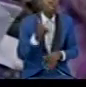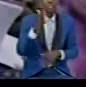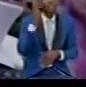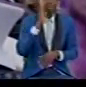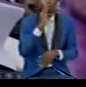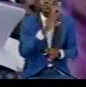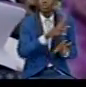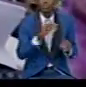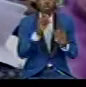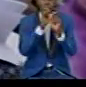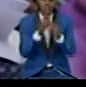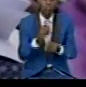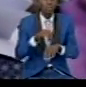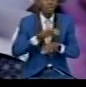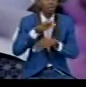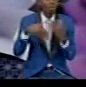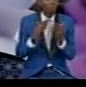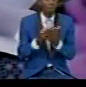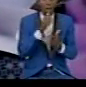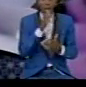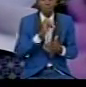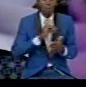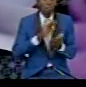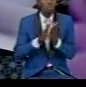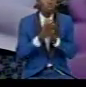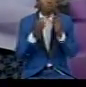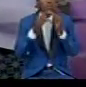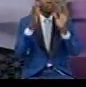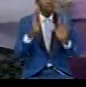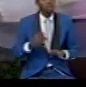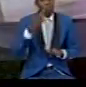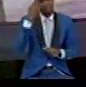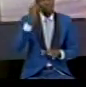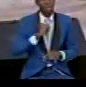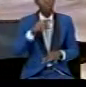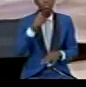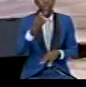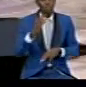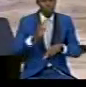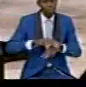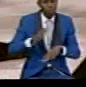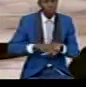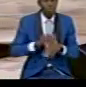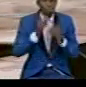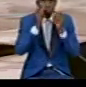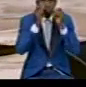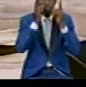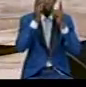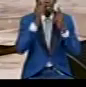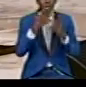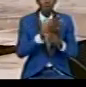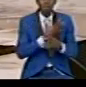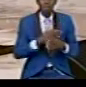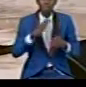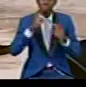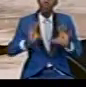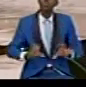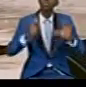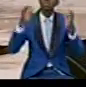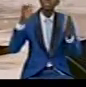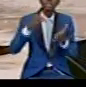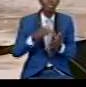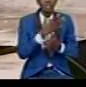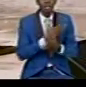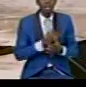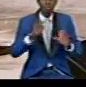reward at all. Am I become your enemy because I tell you, wake up and reconsecrate yourself again and recommit